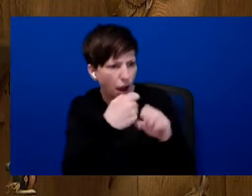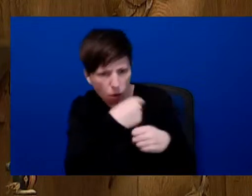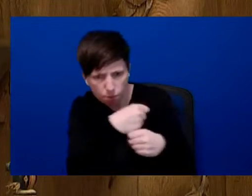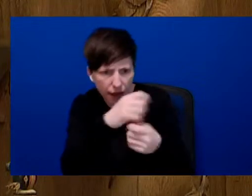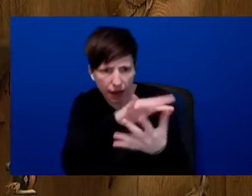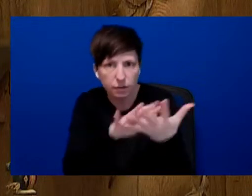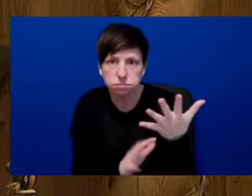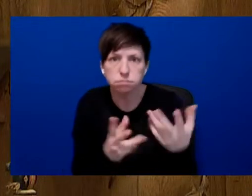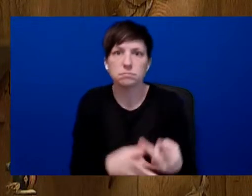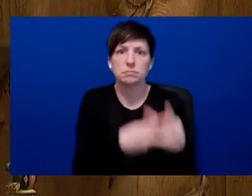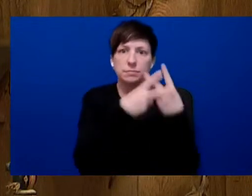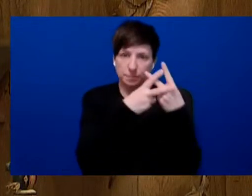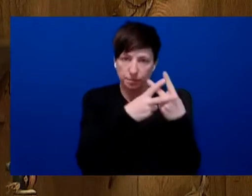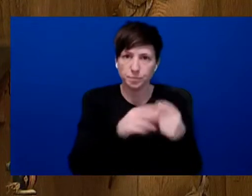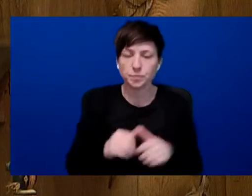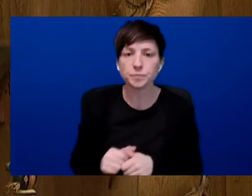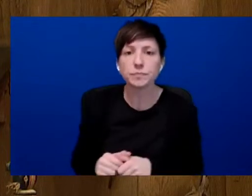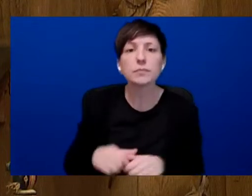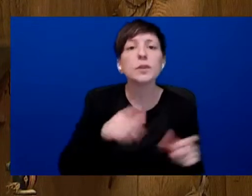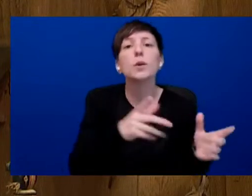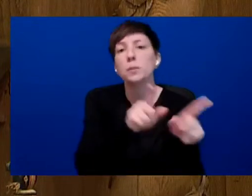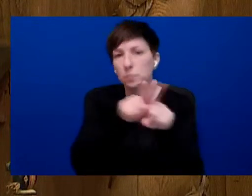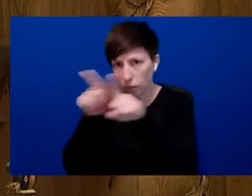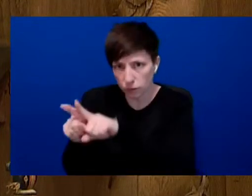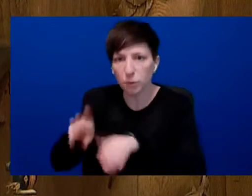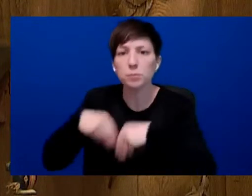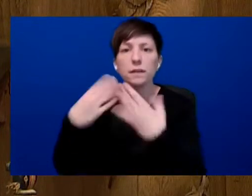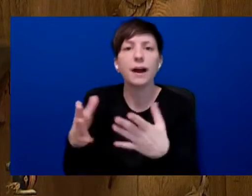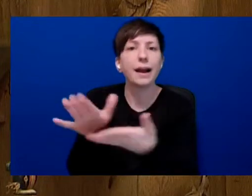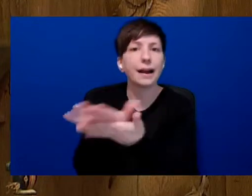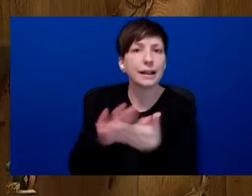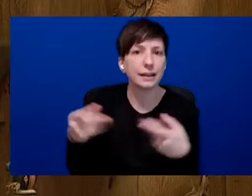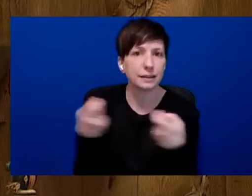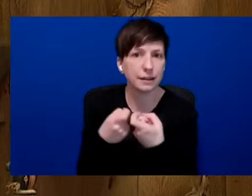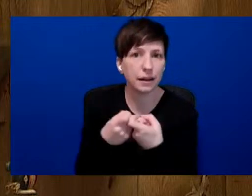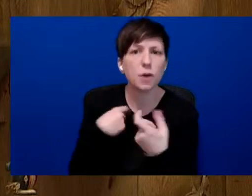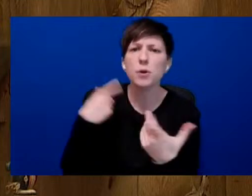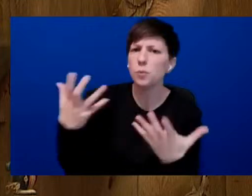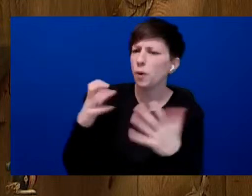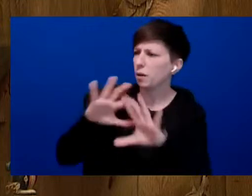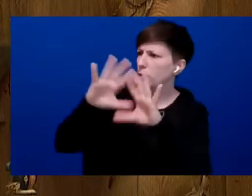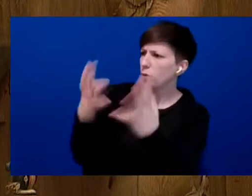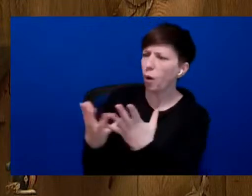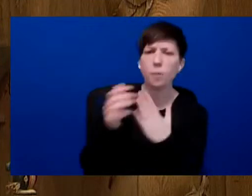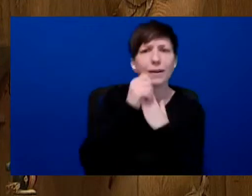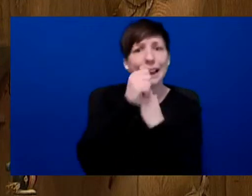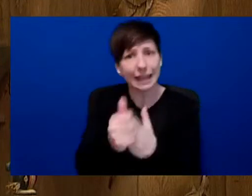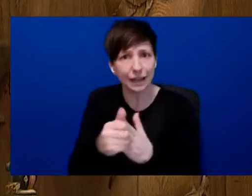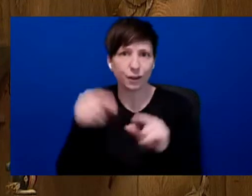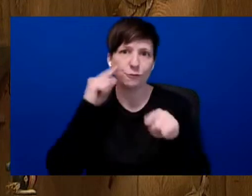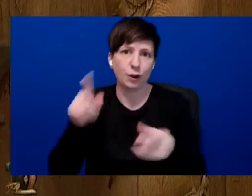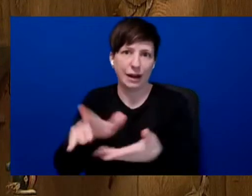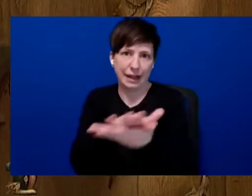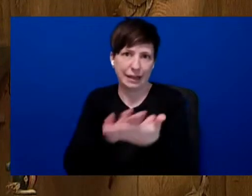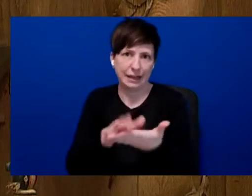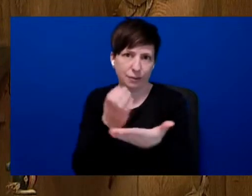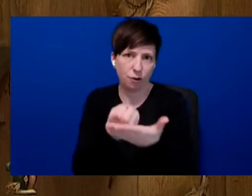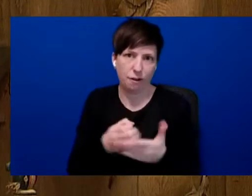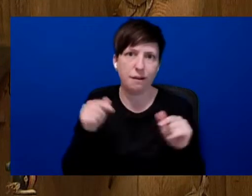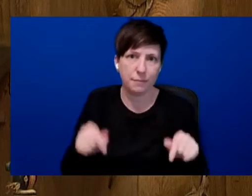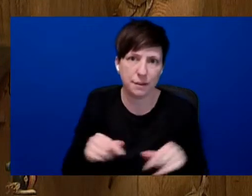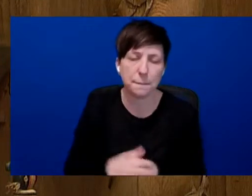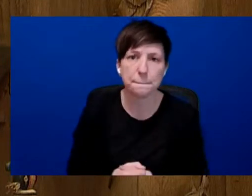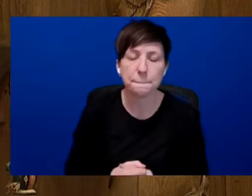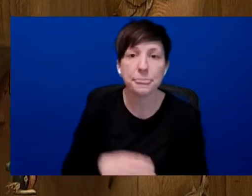to help industries electrify and ensure BC is a global leader in the clean economy. Specifically, BC